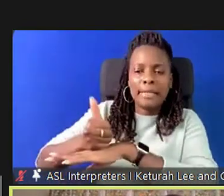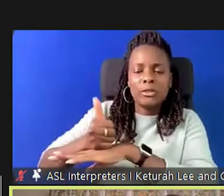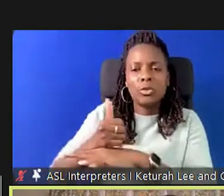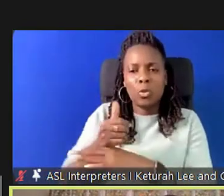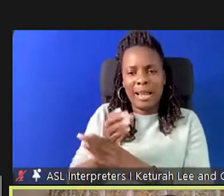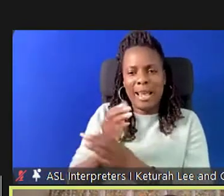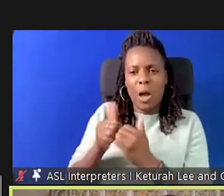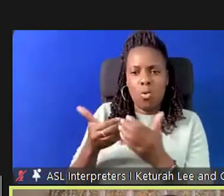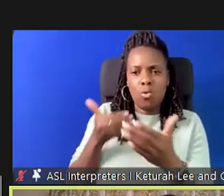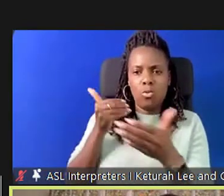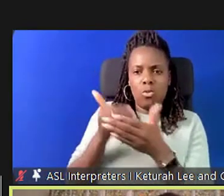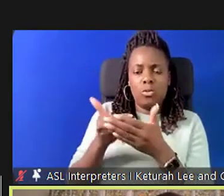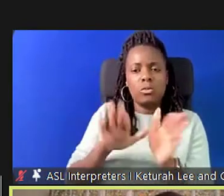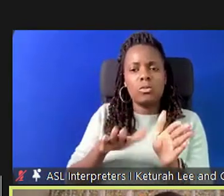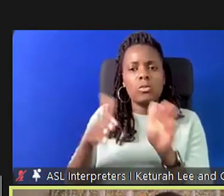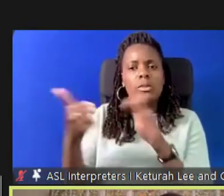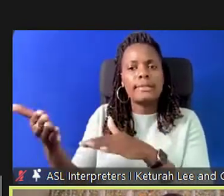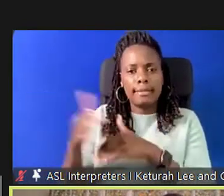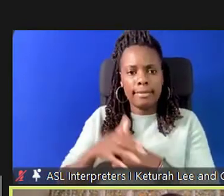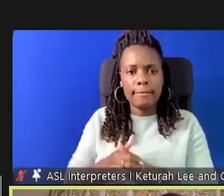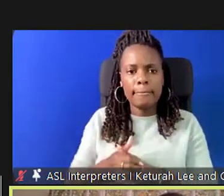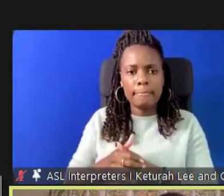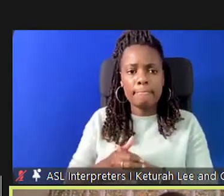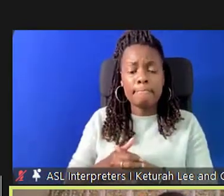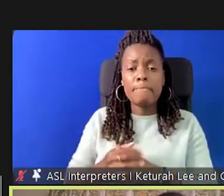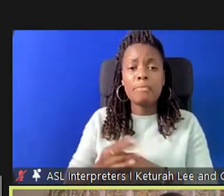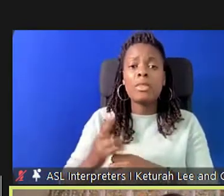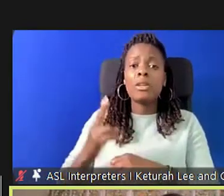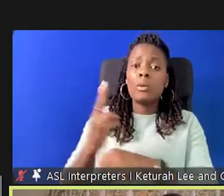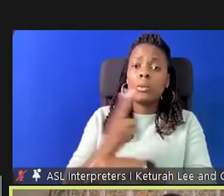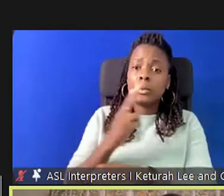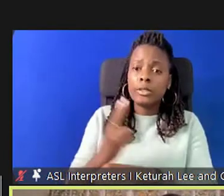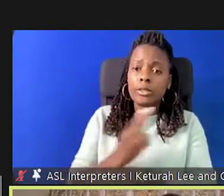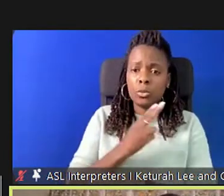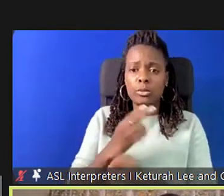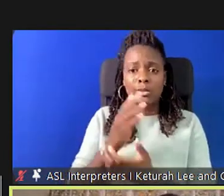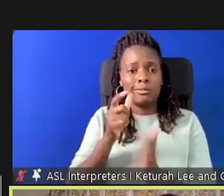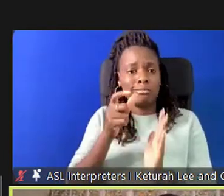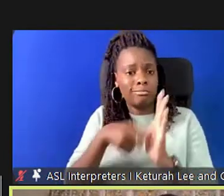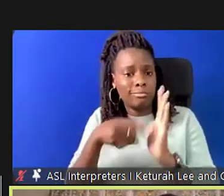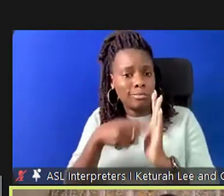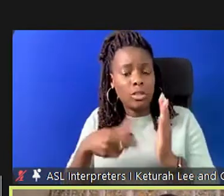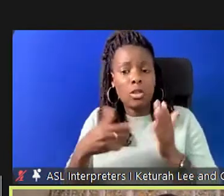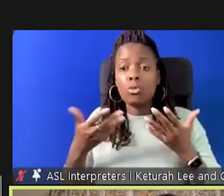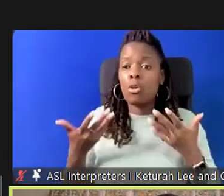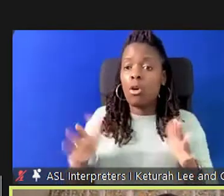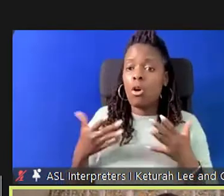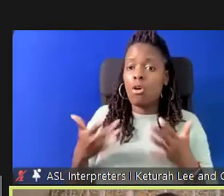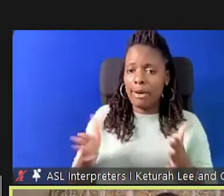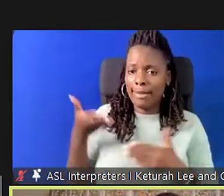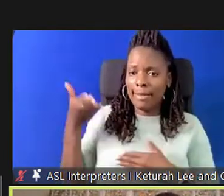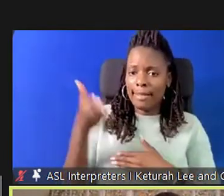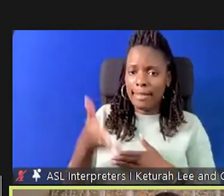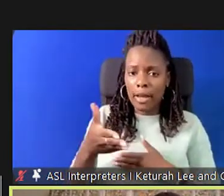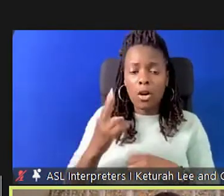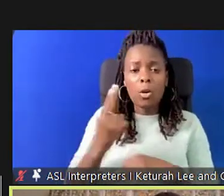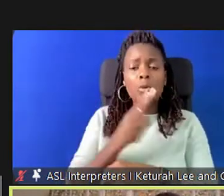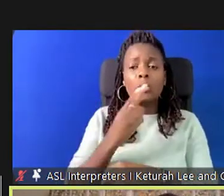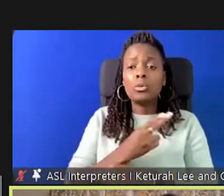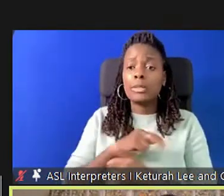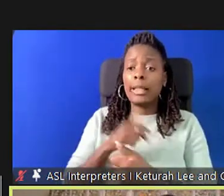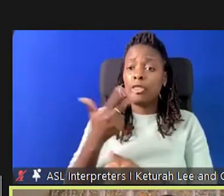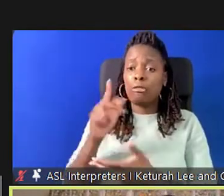We use scales consistent with prior literature that I just presented. As a reminder, loneliness was measured using the 3-item loneliness